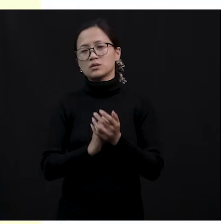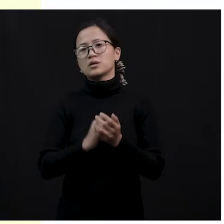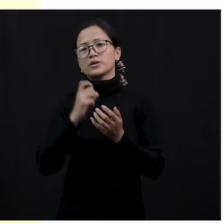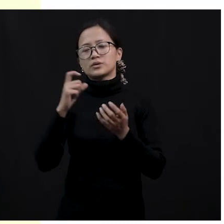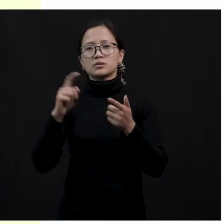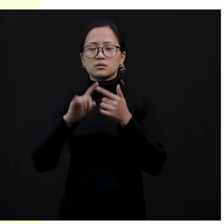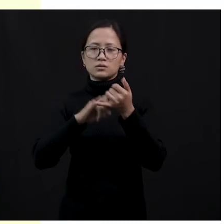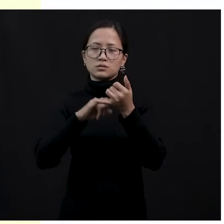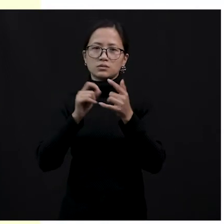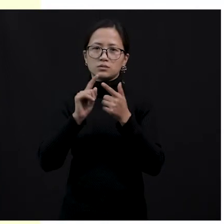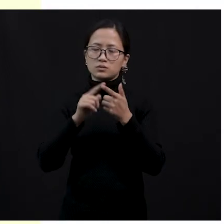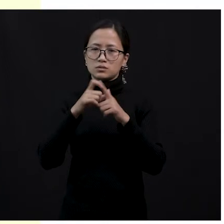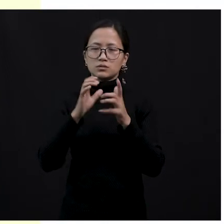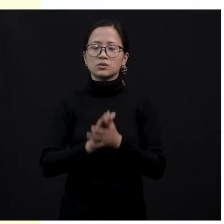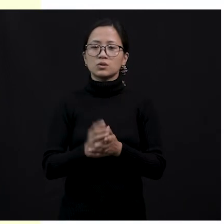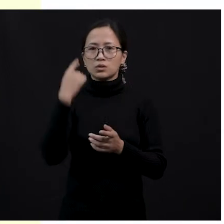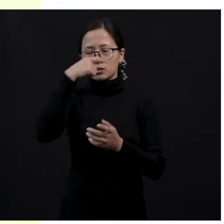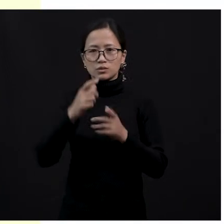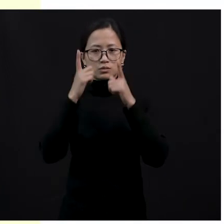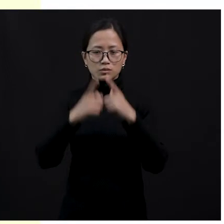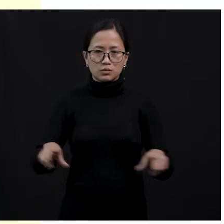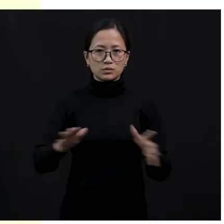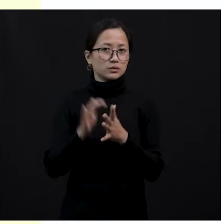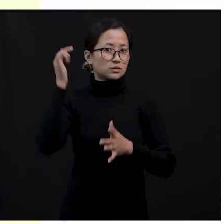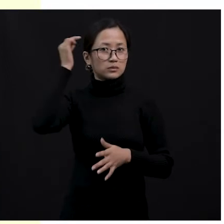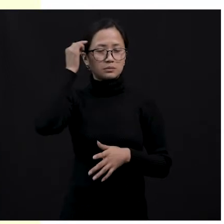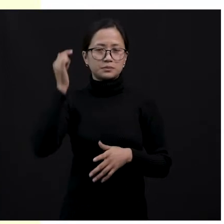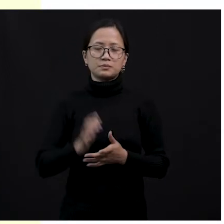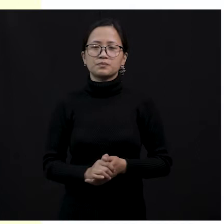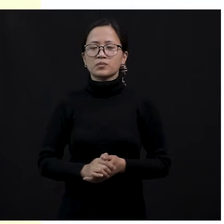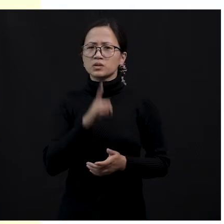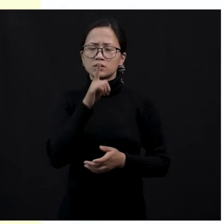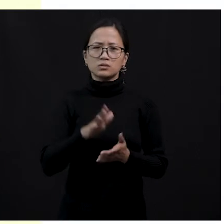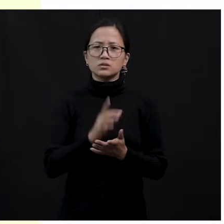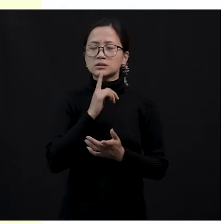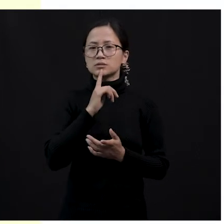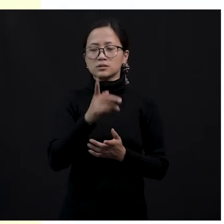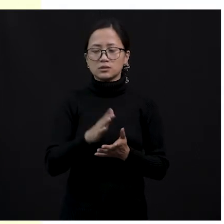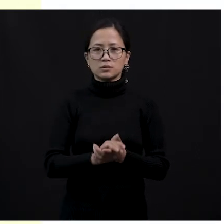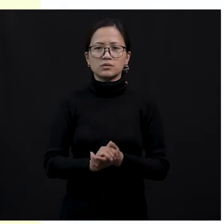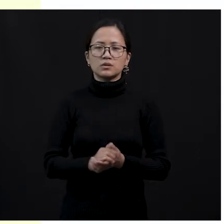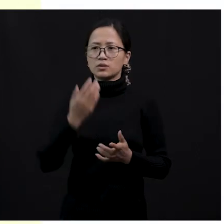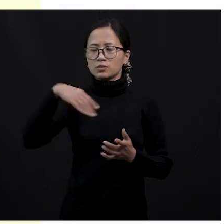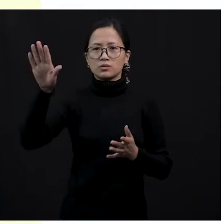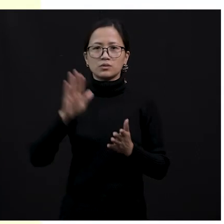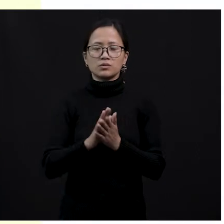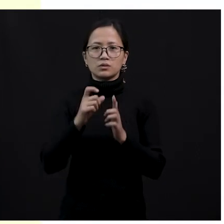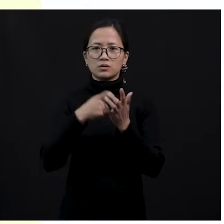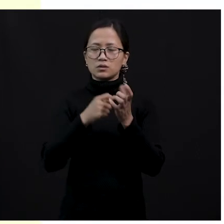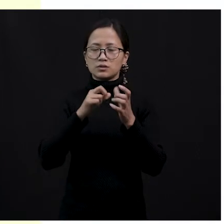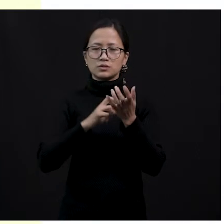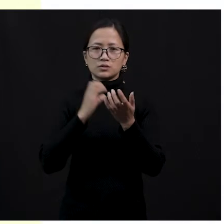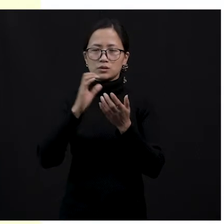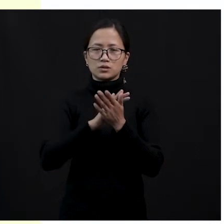Babu that it was him who had lost his mind. So I'm sure by now you are able to tell that he never went to Ranchi